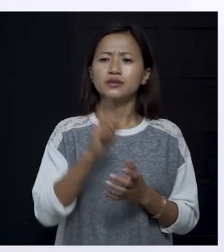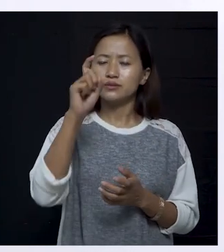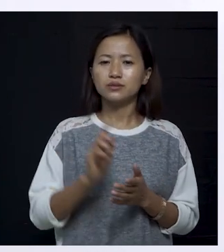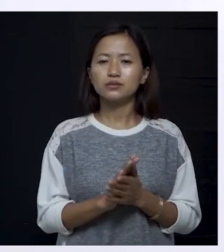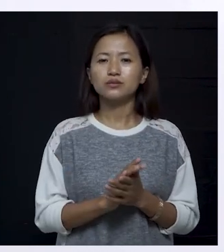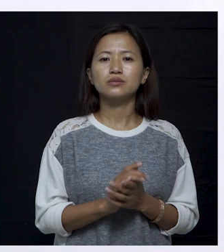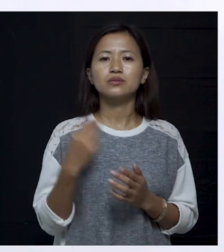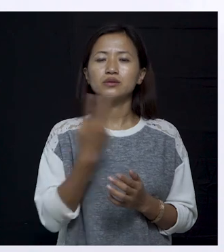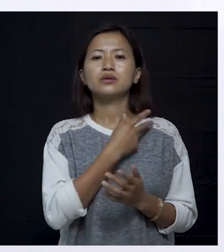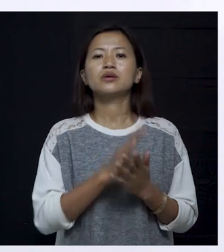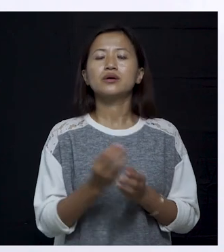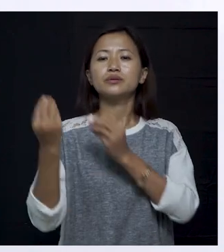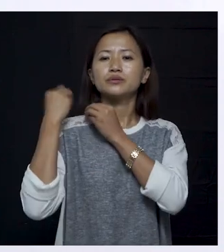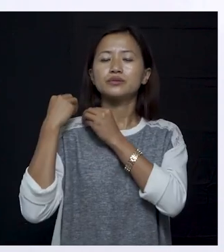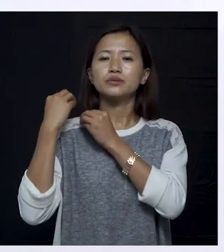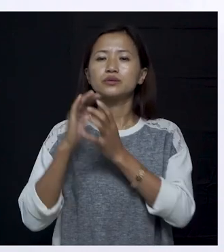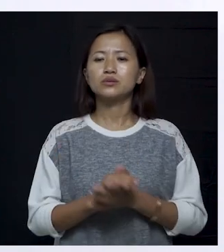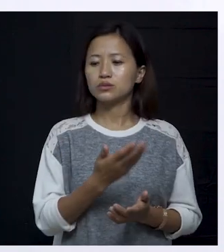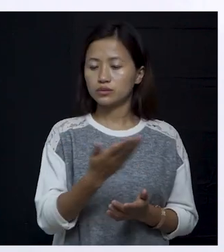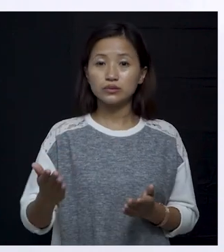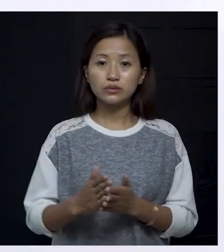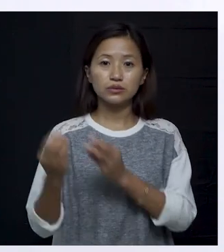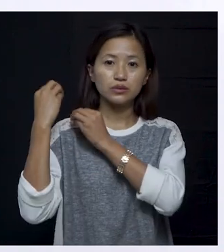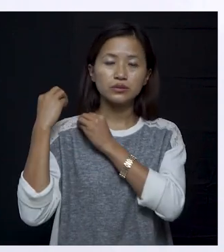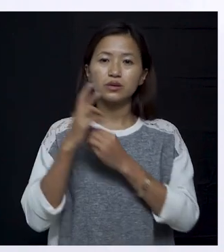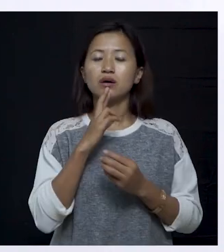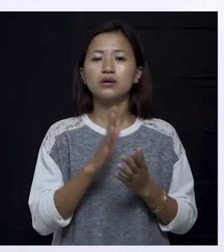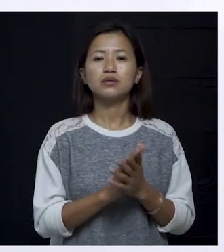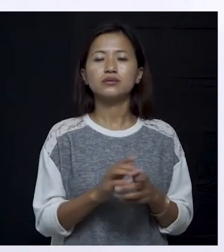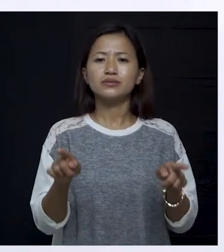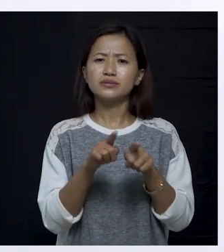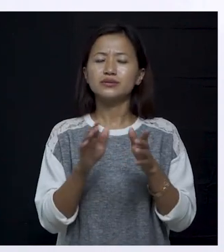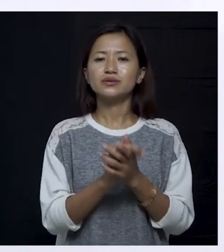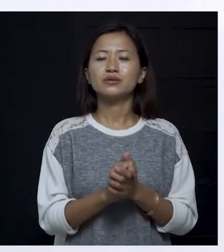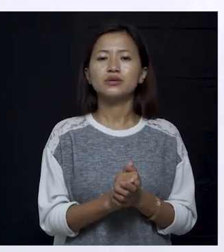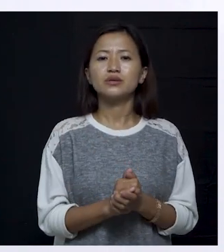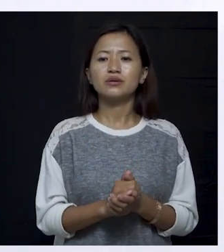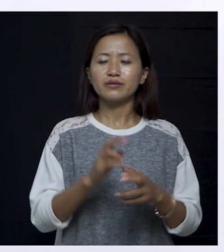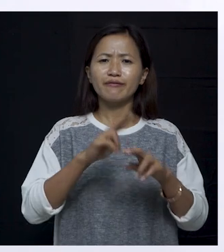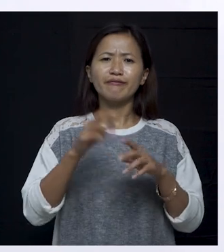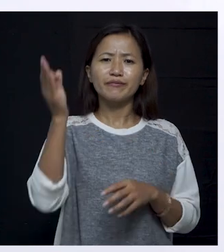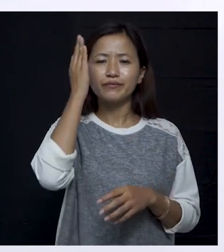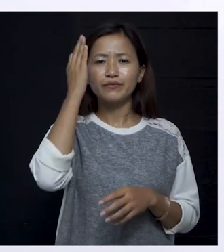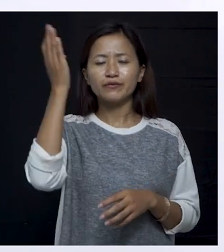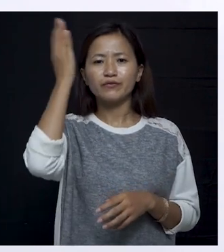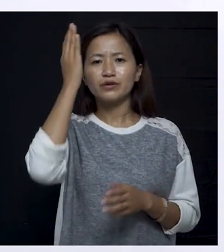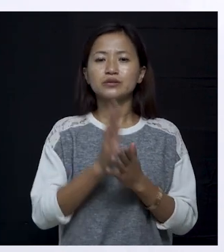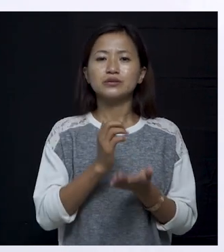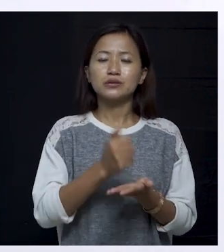do our duties, okay? So those duties are called as the fundamental duties, okay? And so